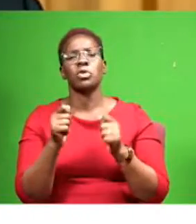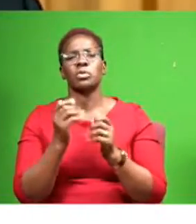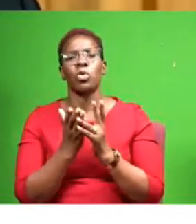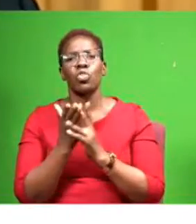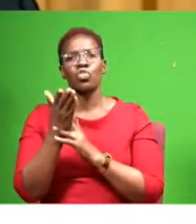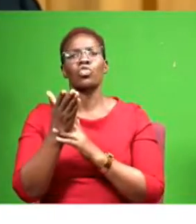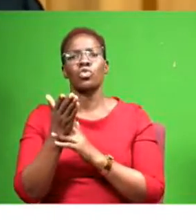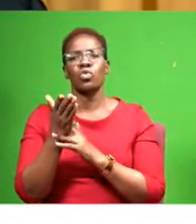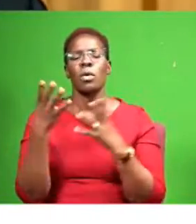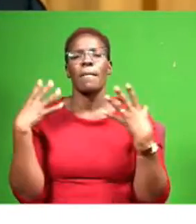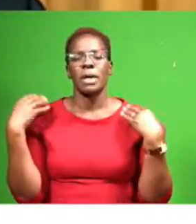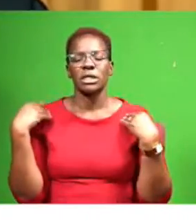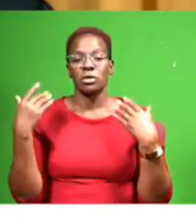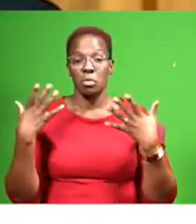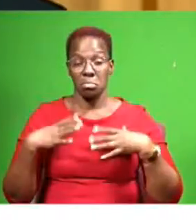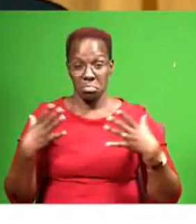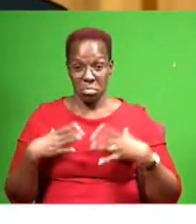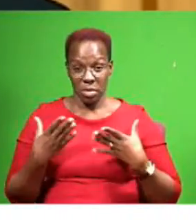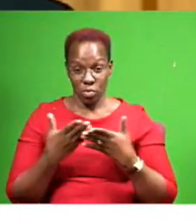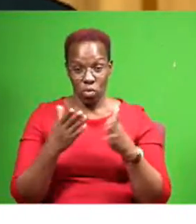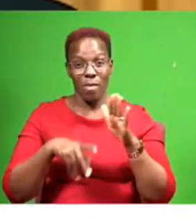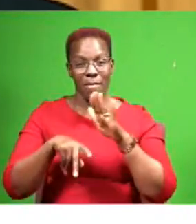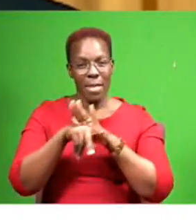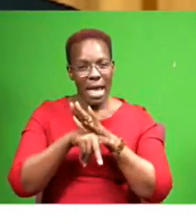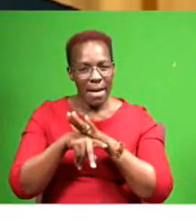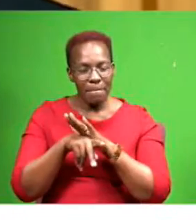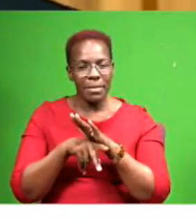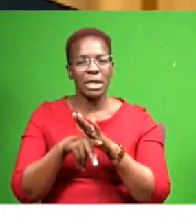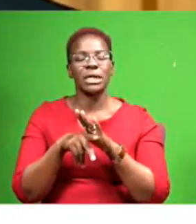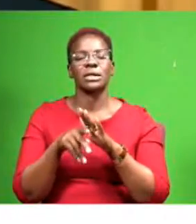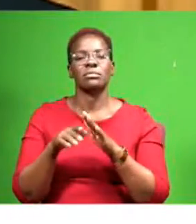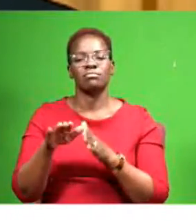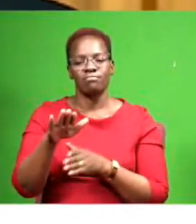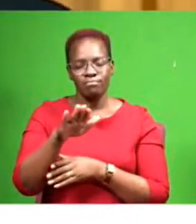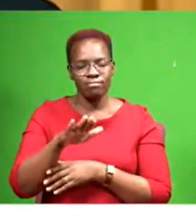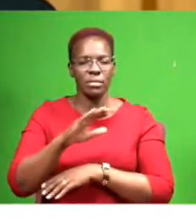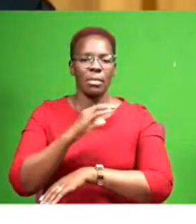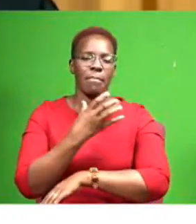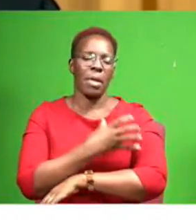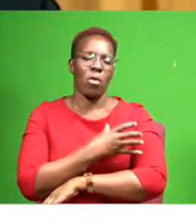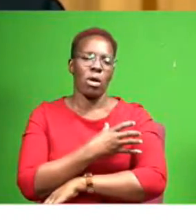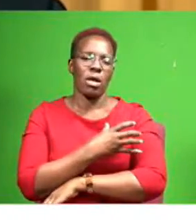exercise of the people's primary constituent power.